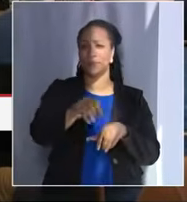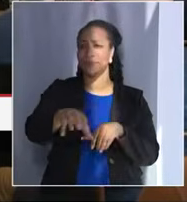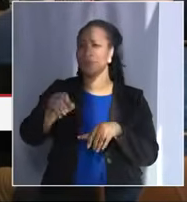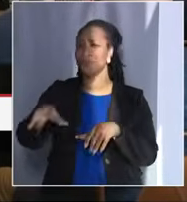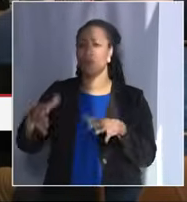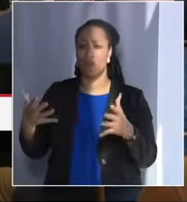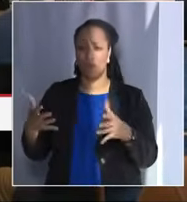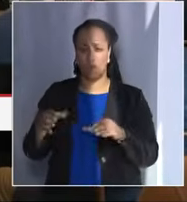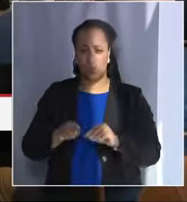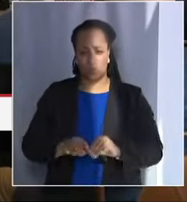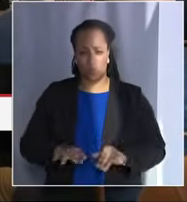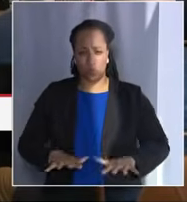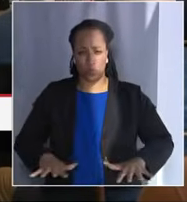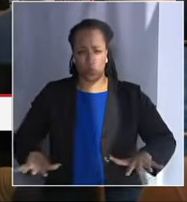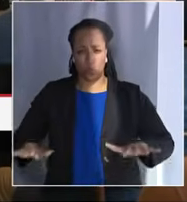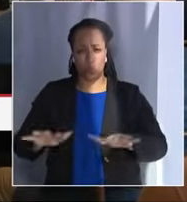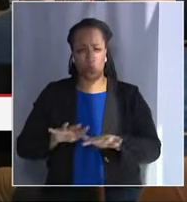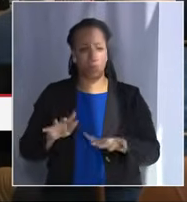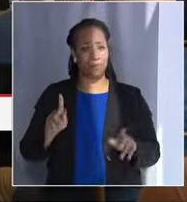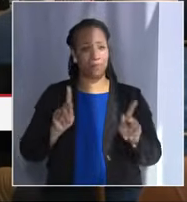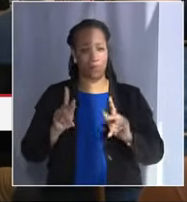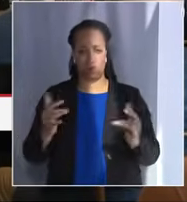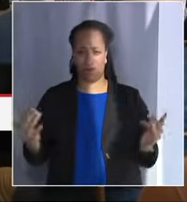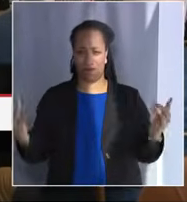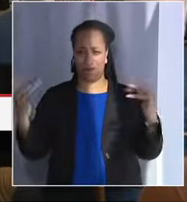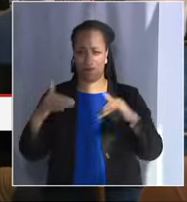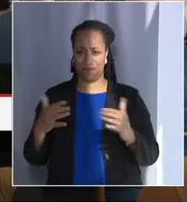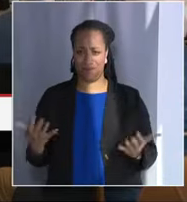building, 100 Mass Avenue.